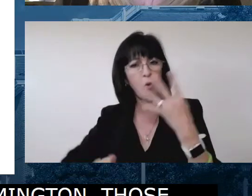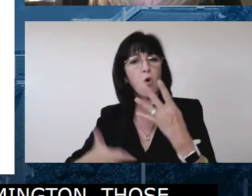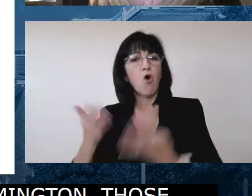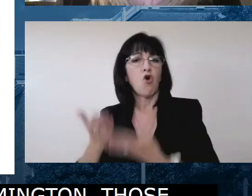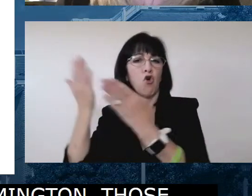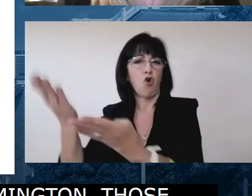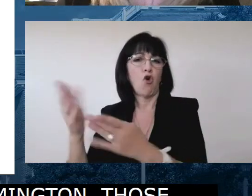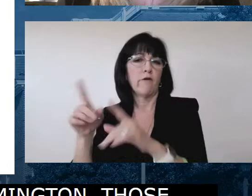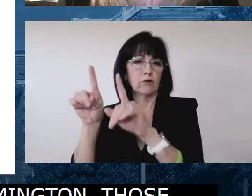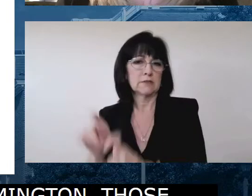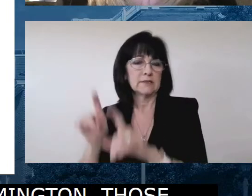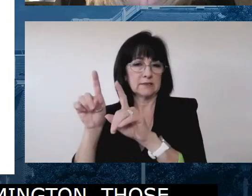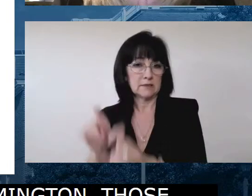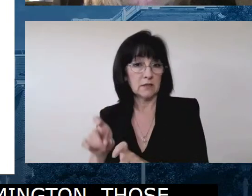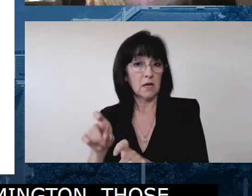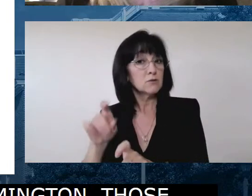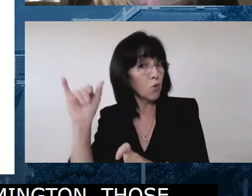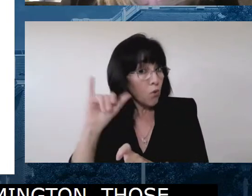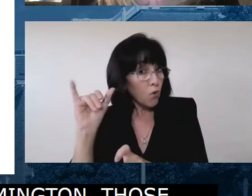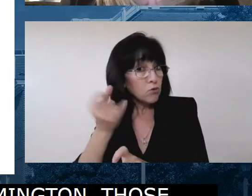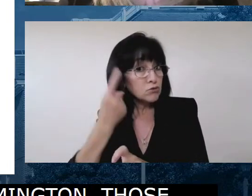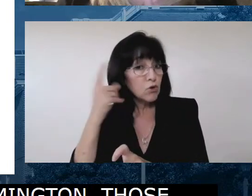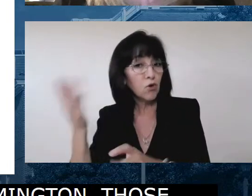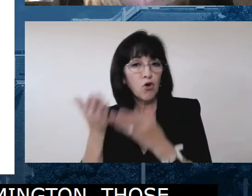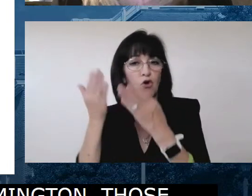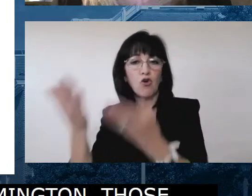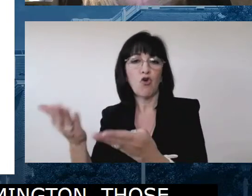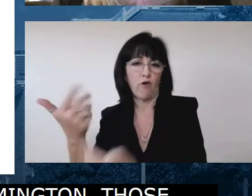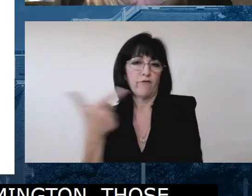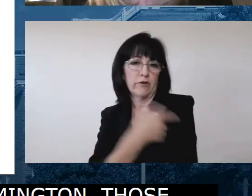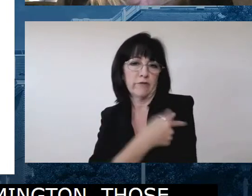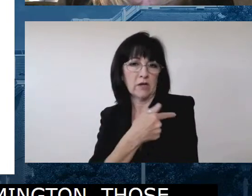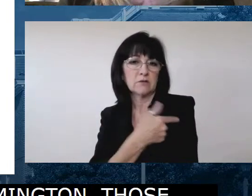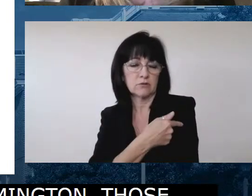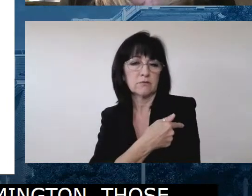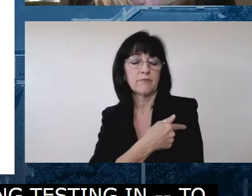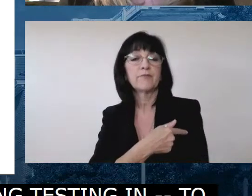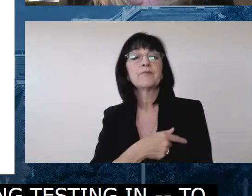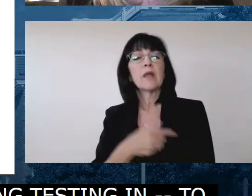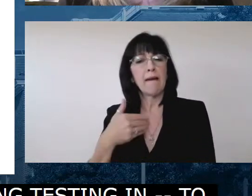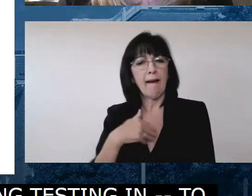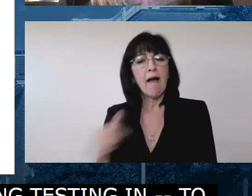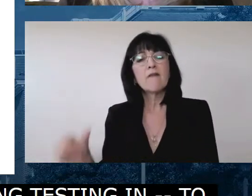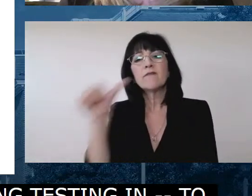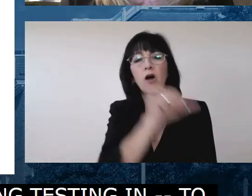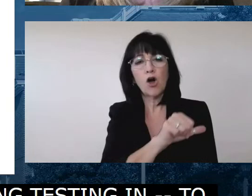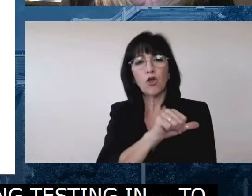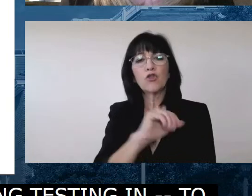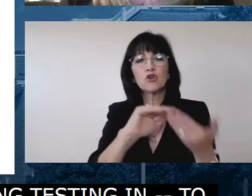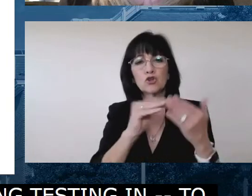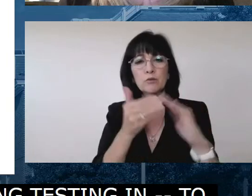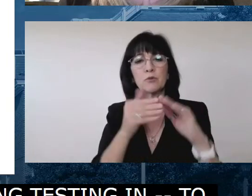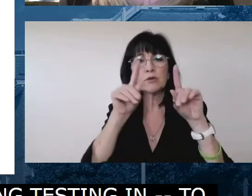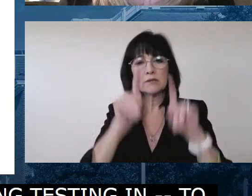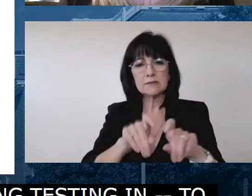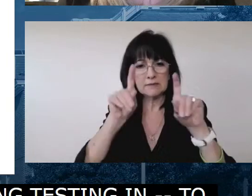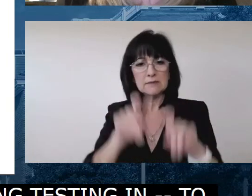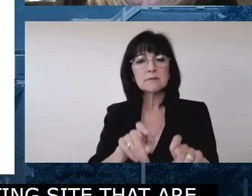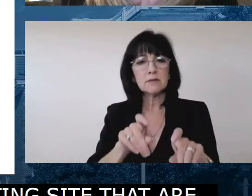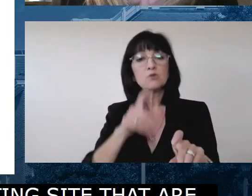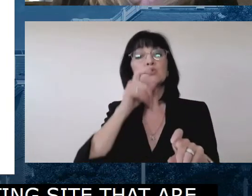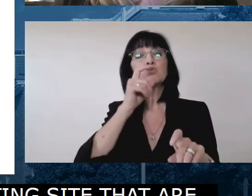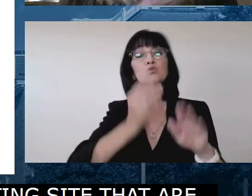to vaccination. But we also have community testing sites that are run by Curative that are still in